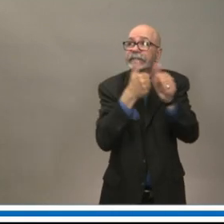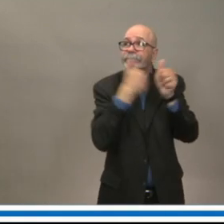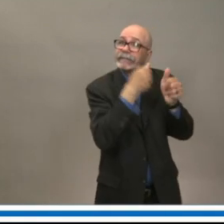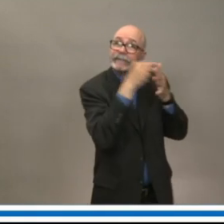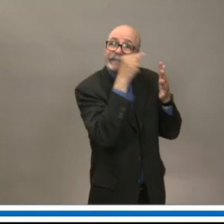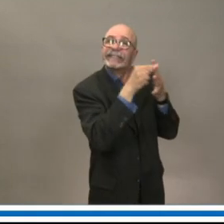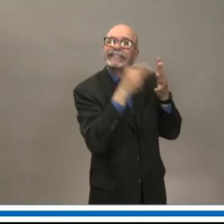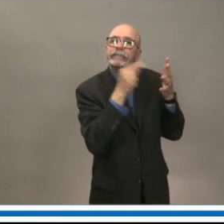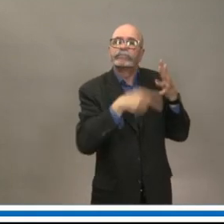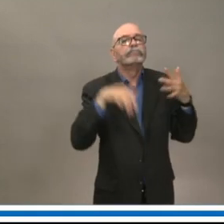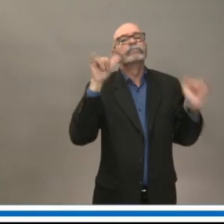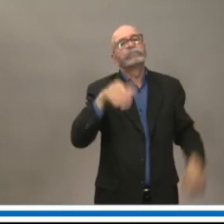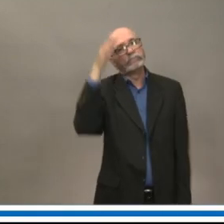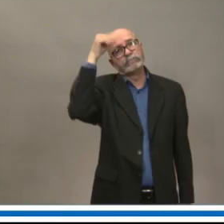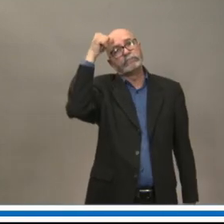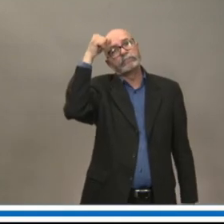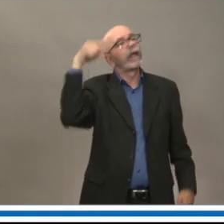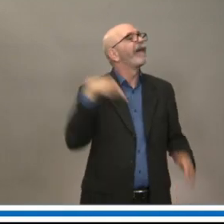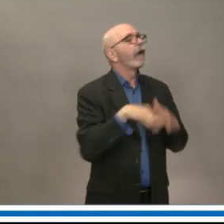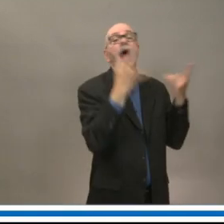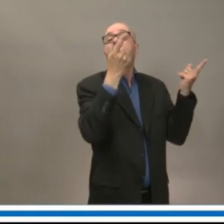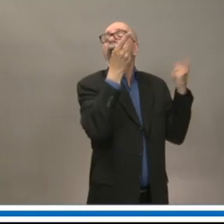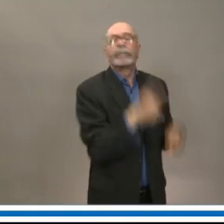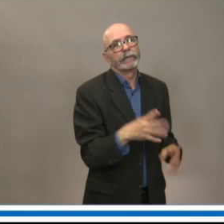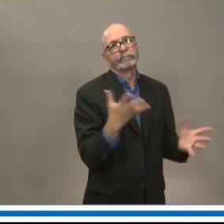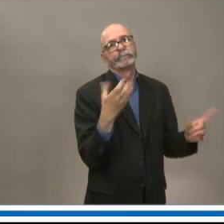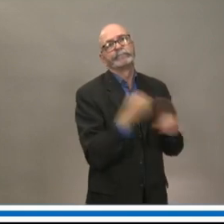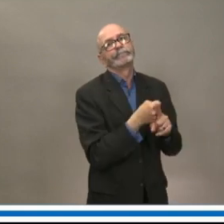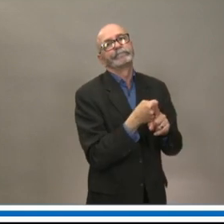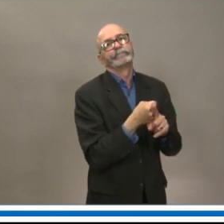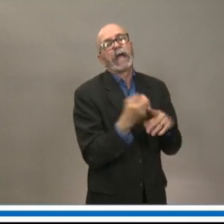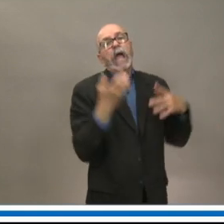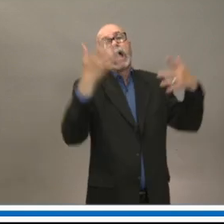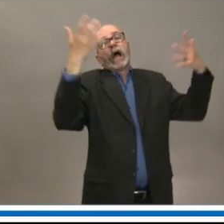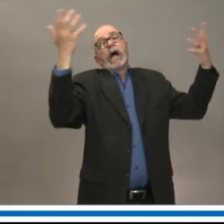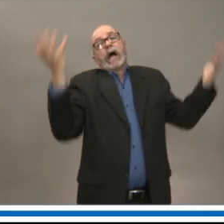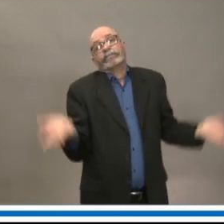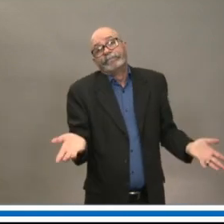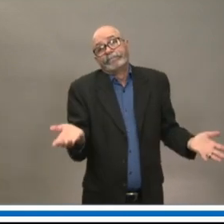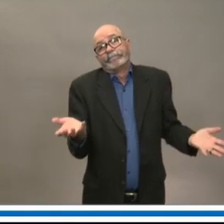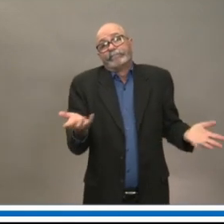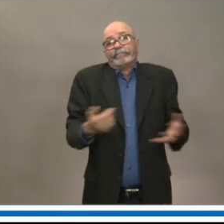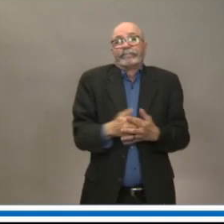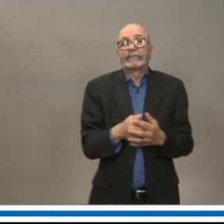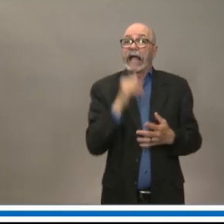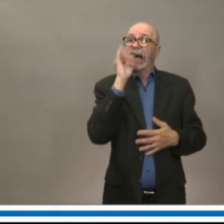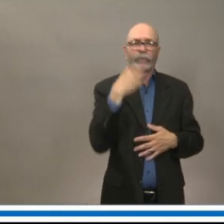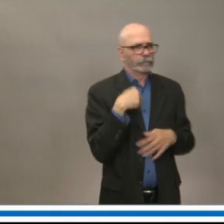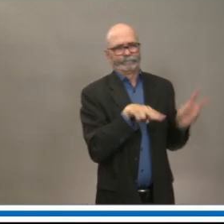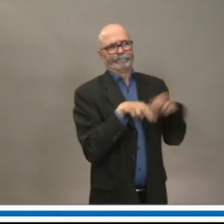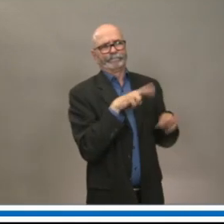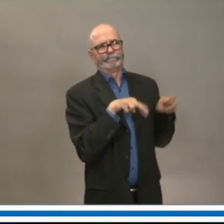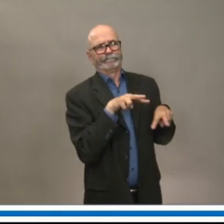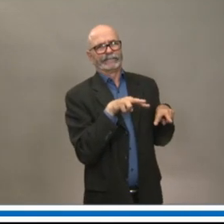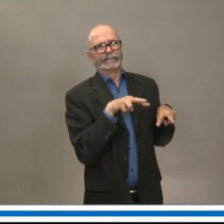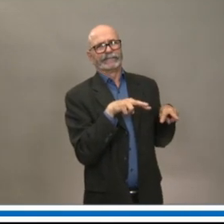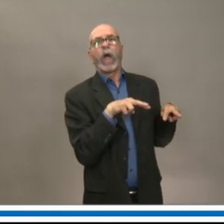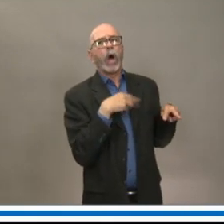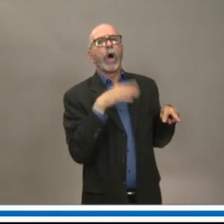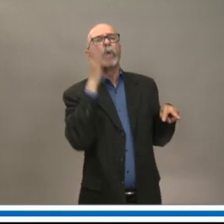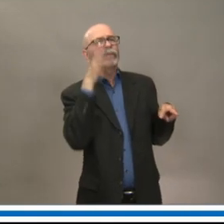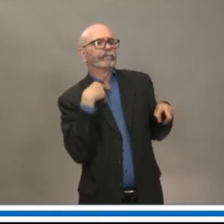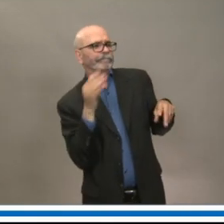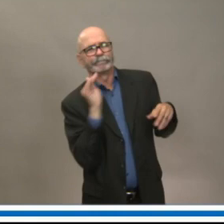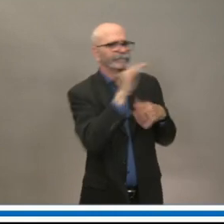facility. And we, on top of that, when we do recognize it, we have strong outbreak measures in place. So protecting our long-term